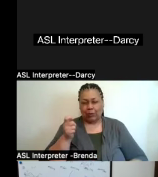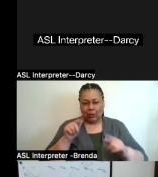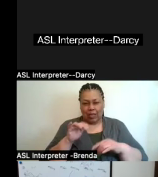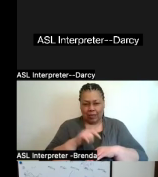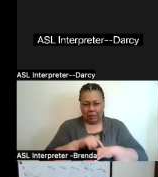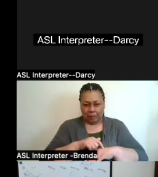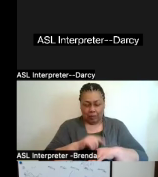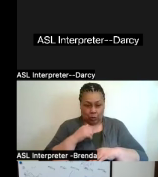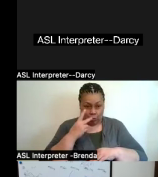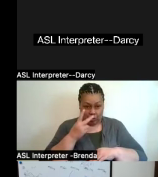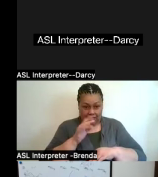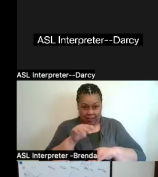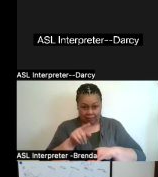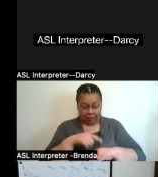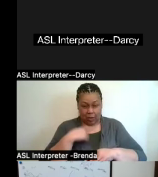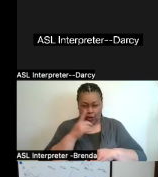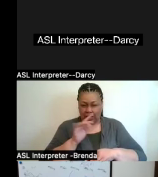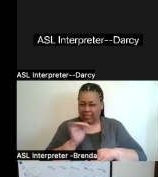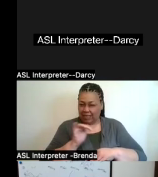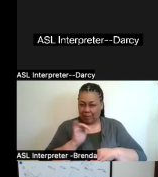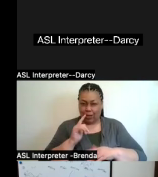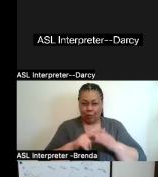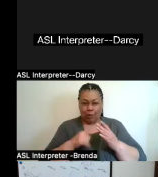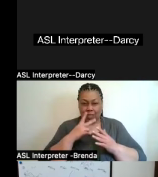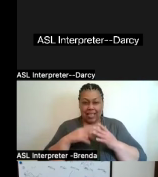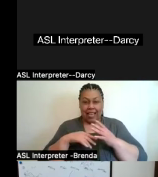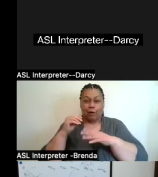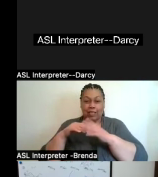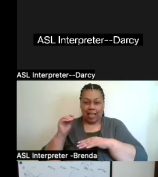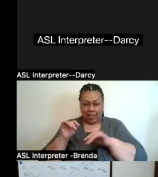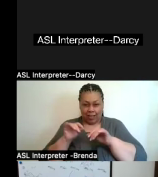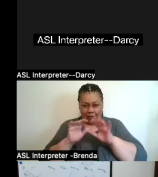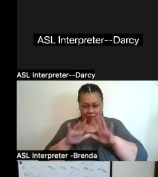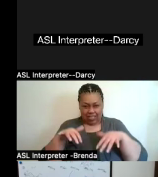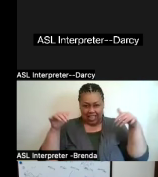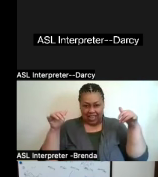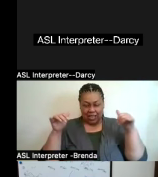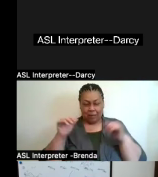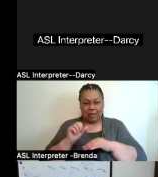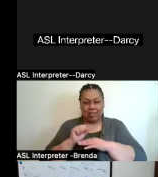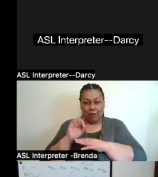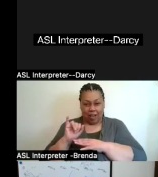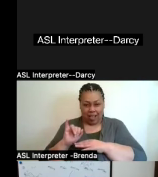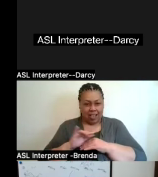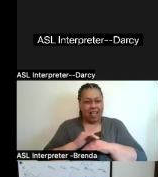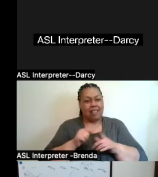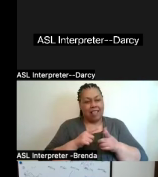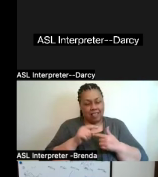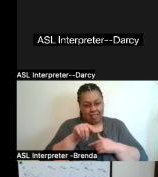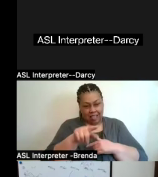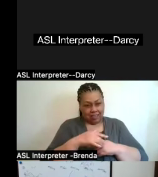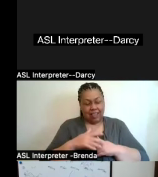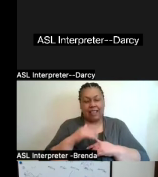So you can see this one, it looks very similar to what we saw outside the stadium. And then this is what the waveforms look like. So you can